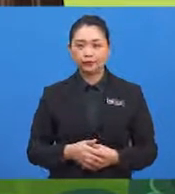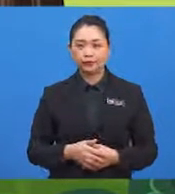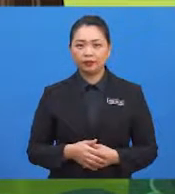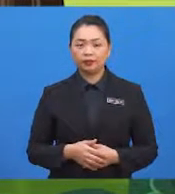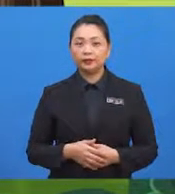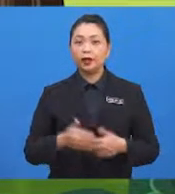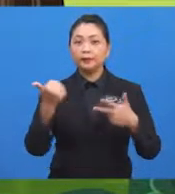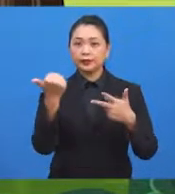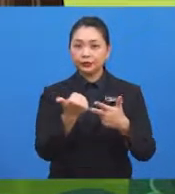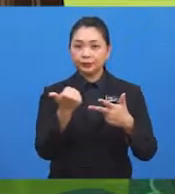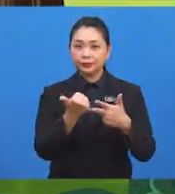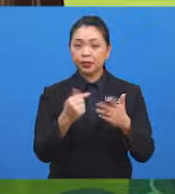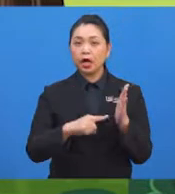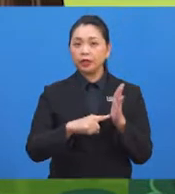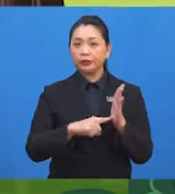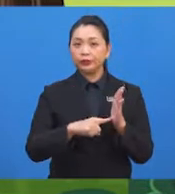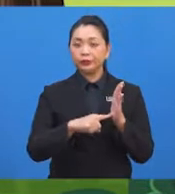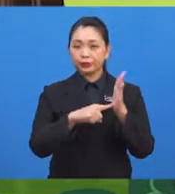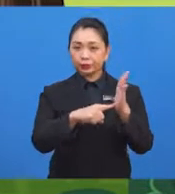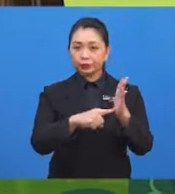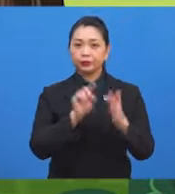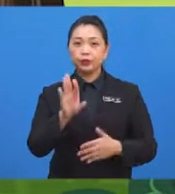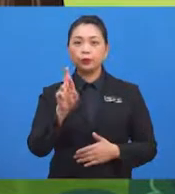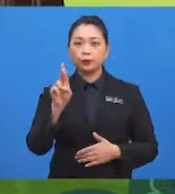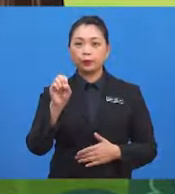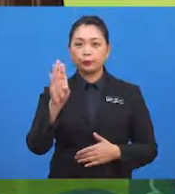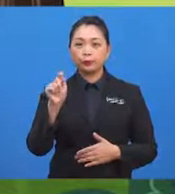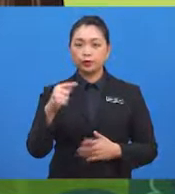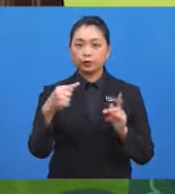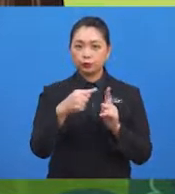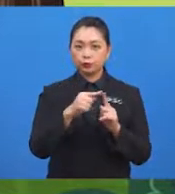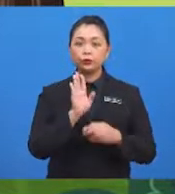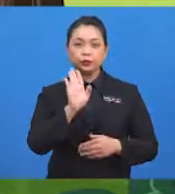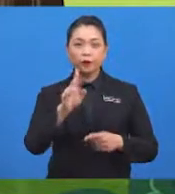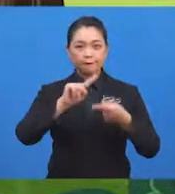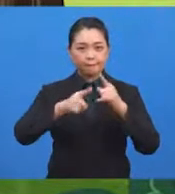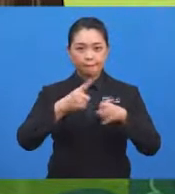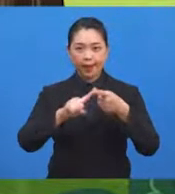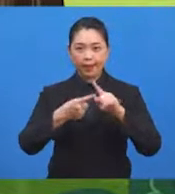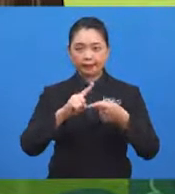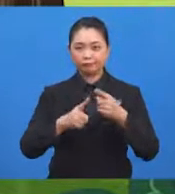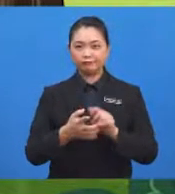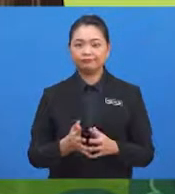And number three, show your robot to your friends.